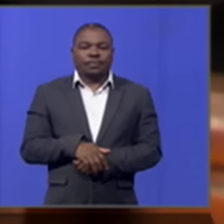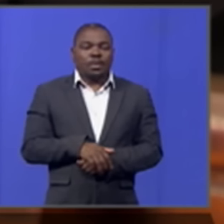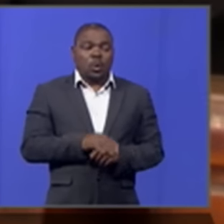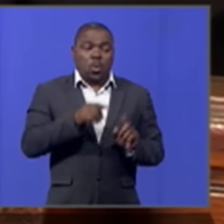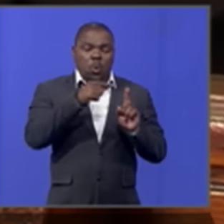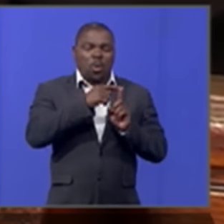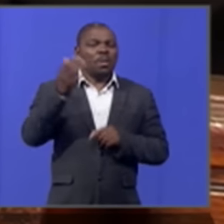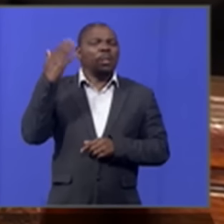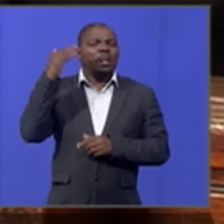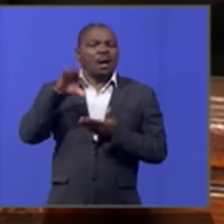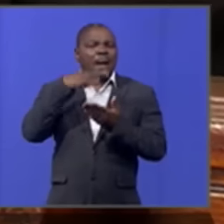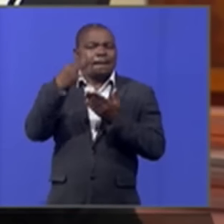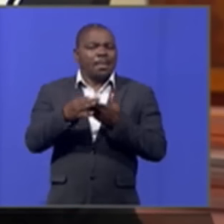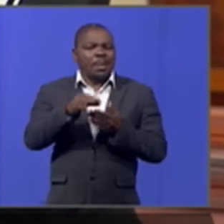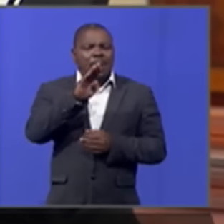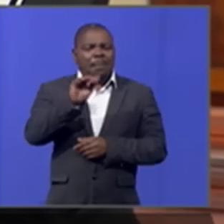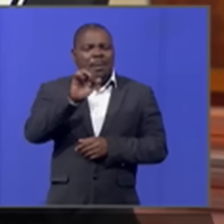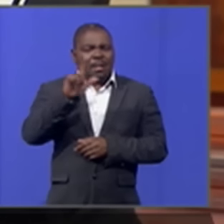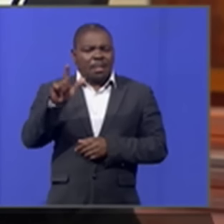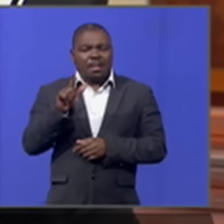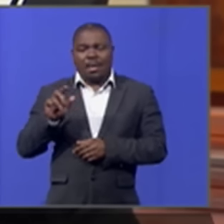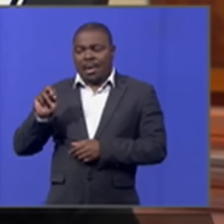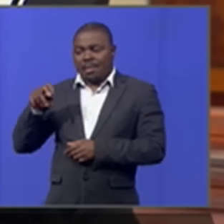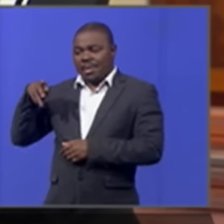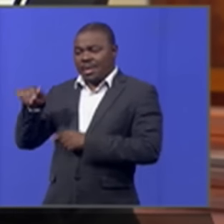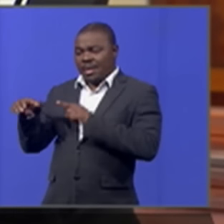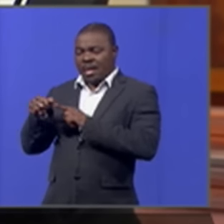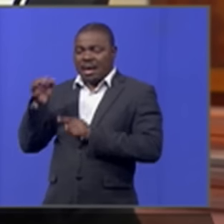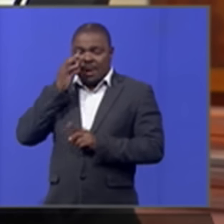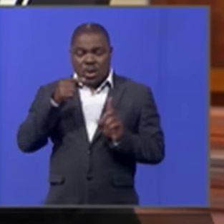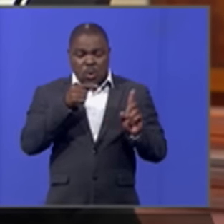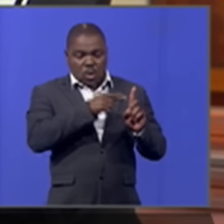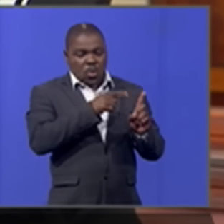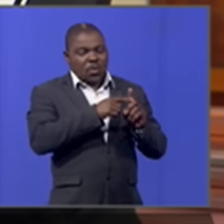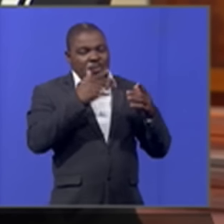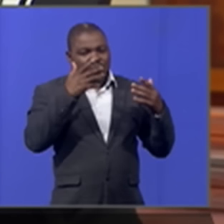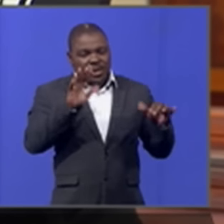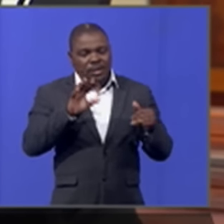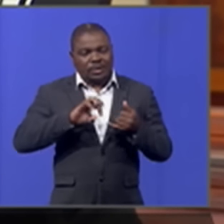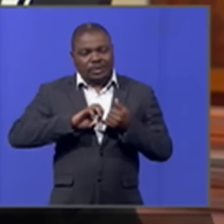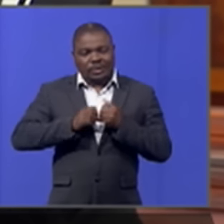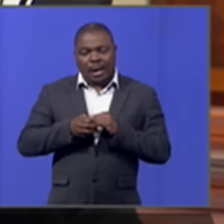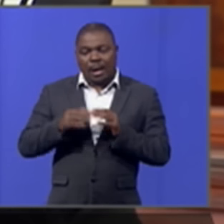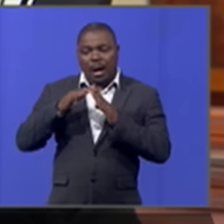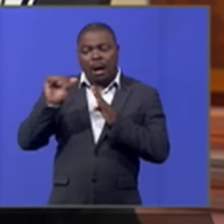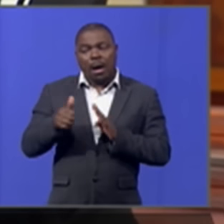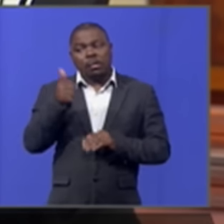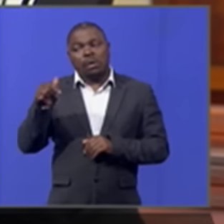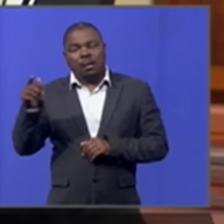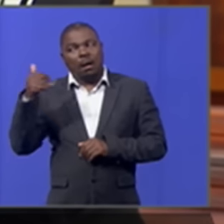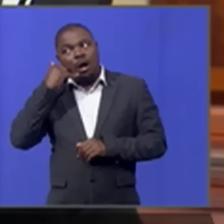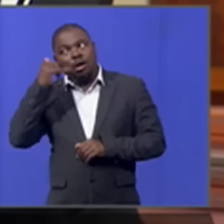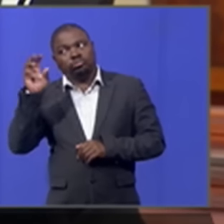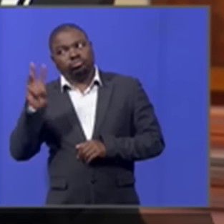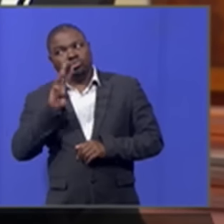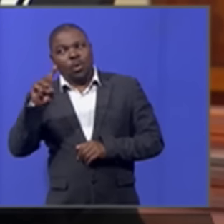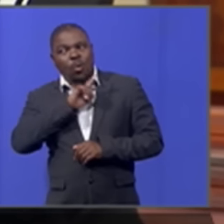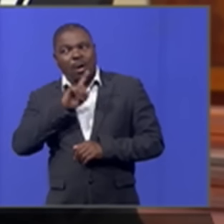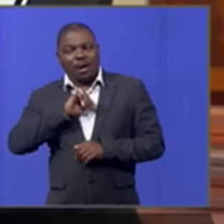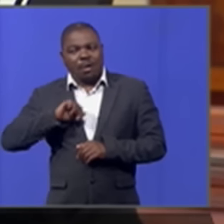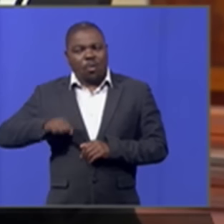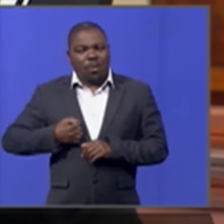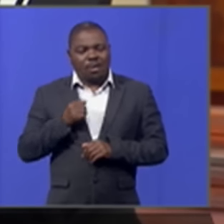mogotsi tse di fitileng tsa baili bosekisi bo kaile fa mogotsi a ne a leka go tshosetsa moagisane mo mogaleng ka nako eo mogatse a